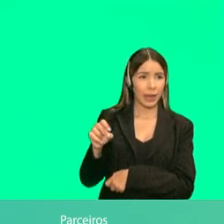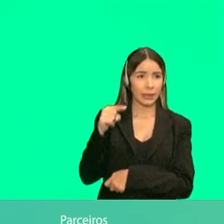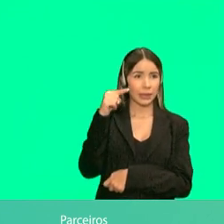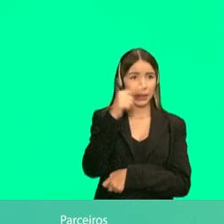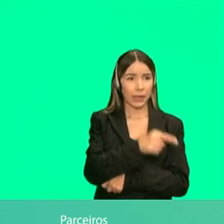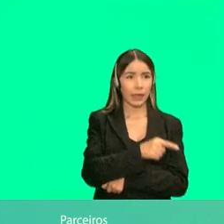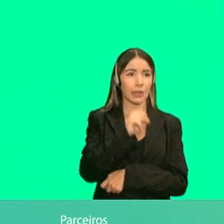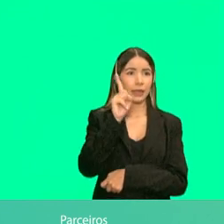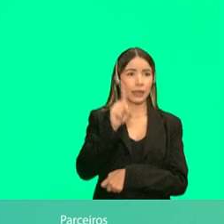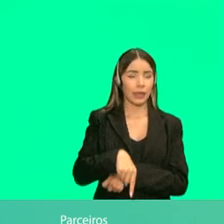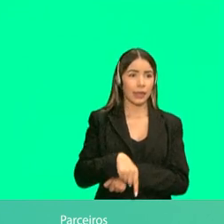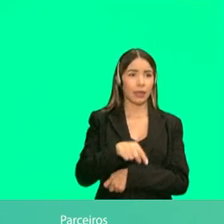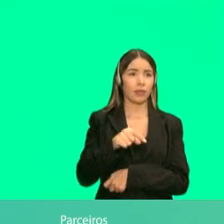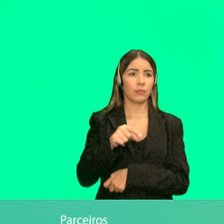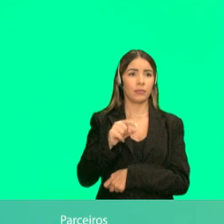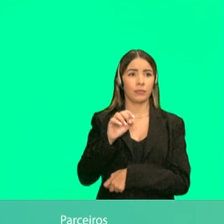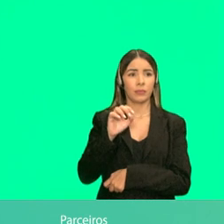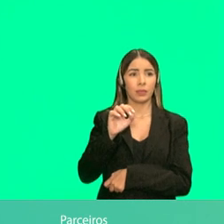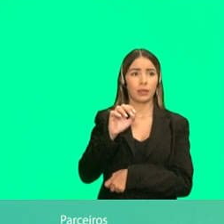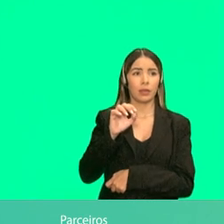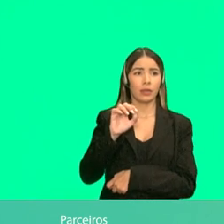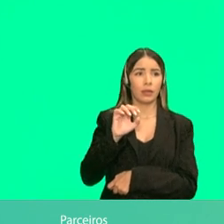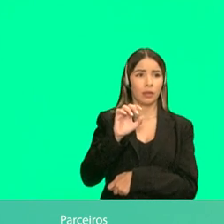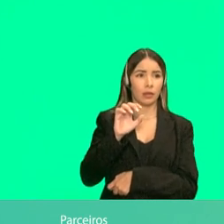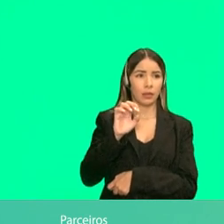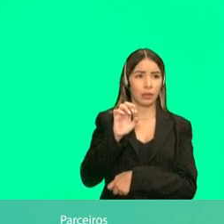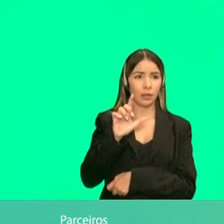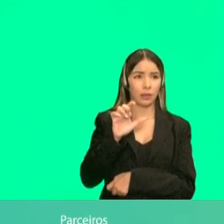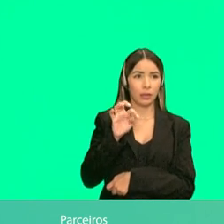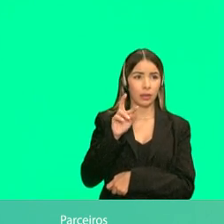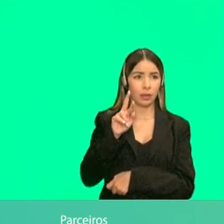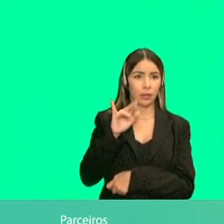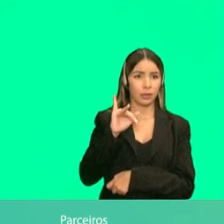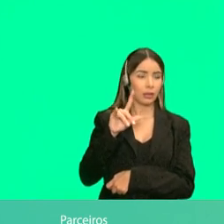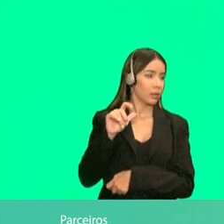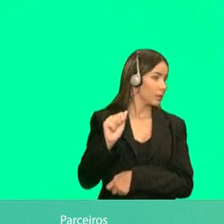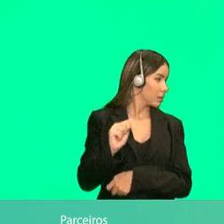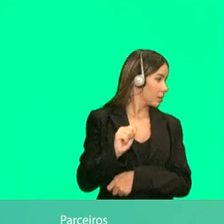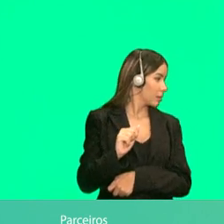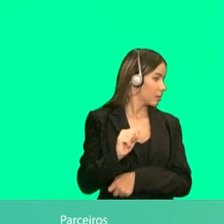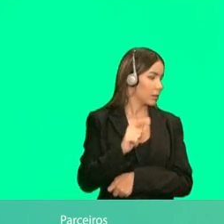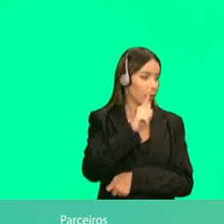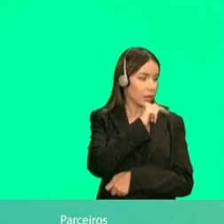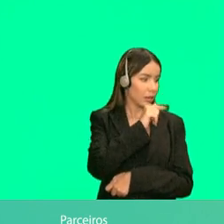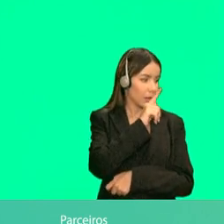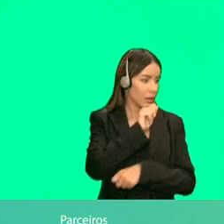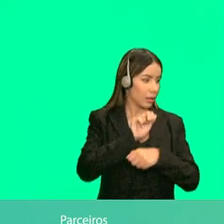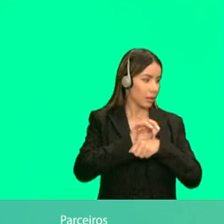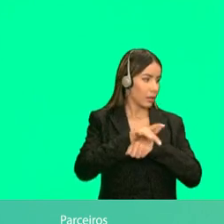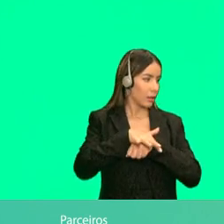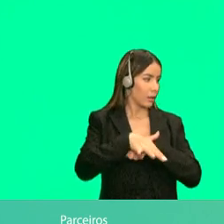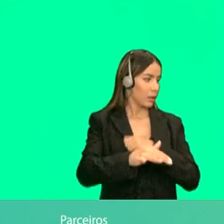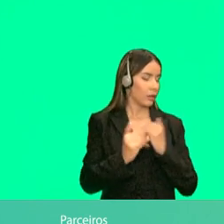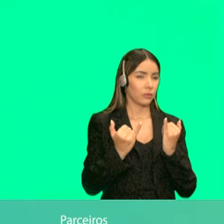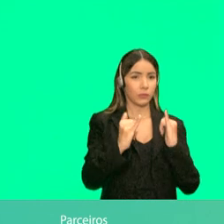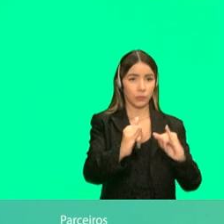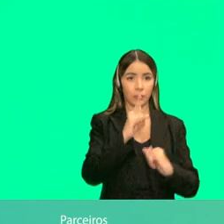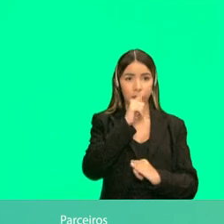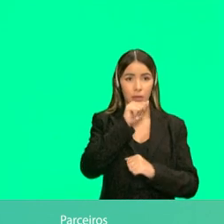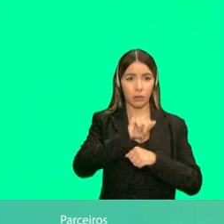plant, but it's a long-term project. We need to assess the costs that are very challenging. And for